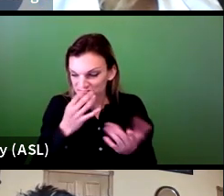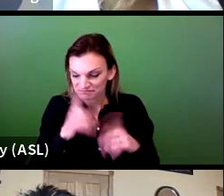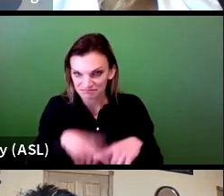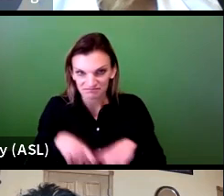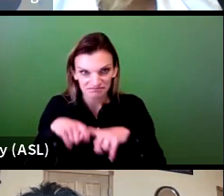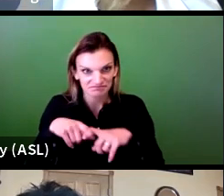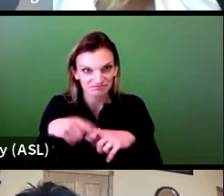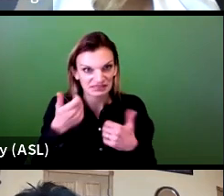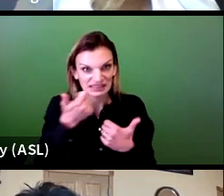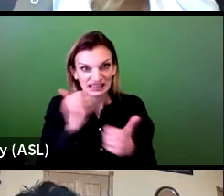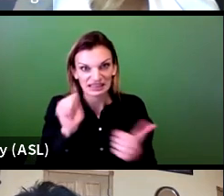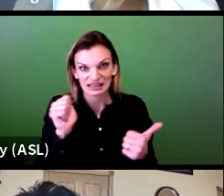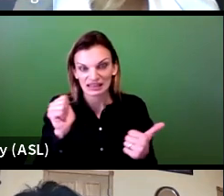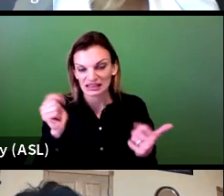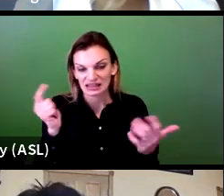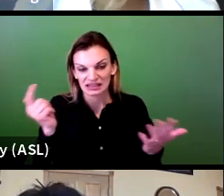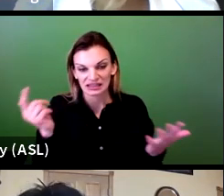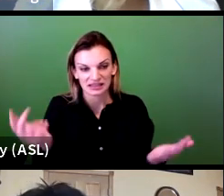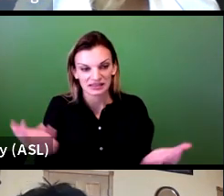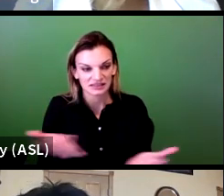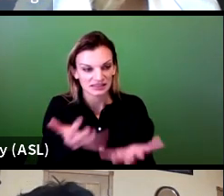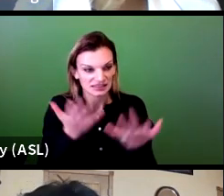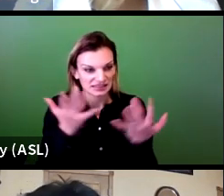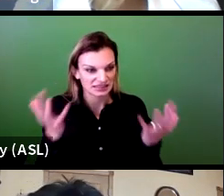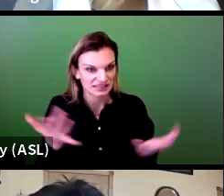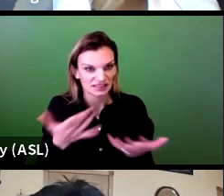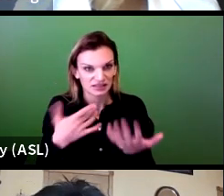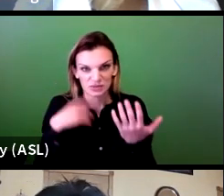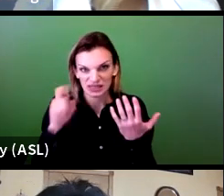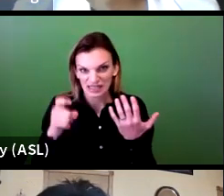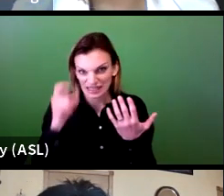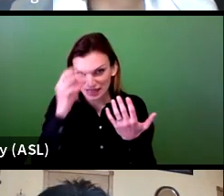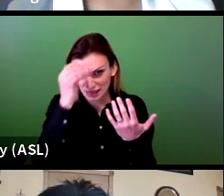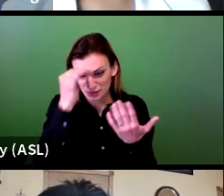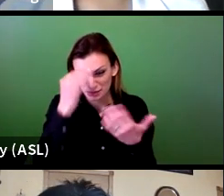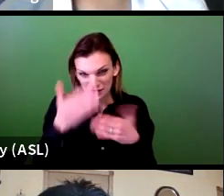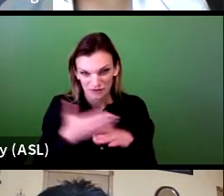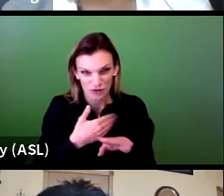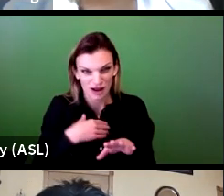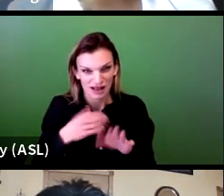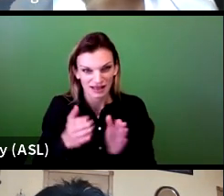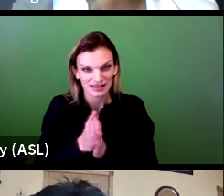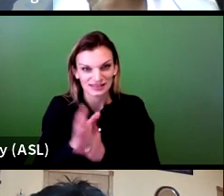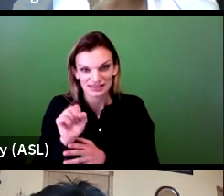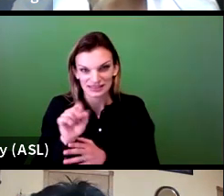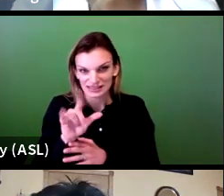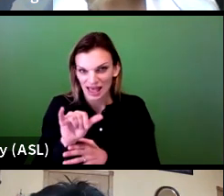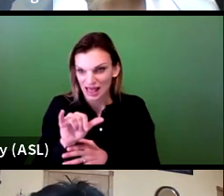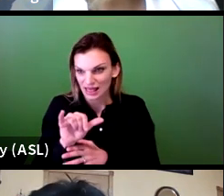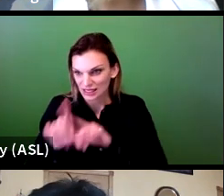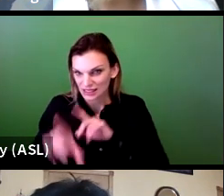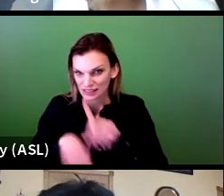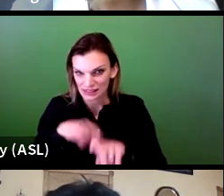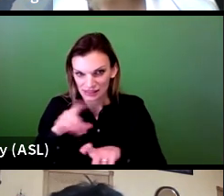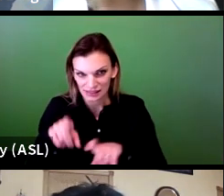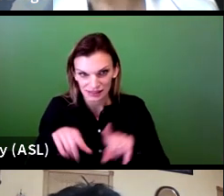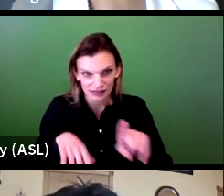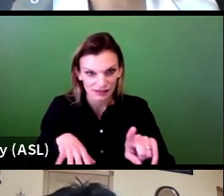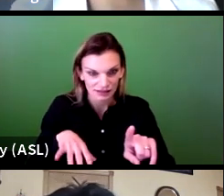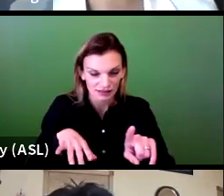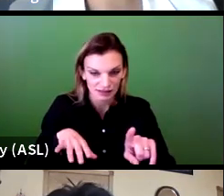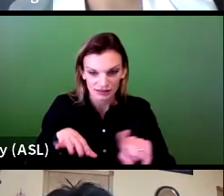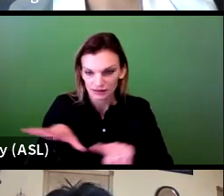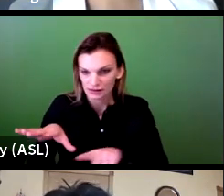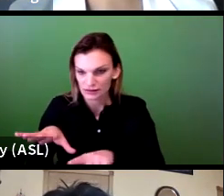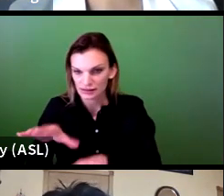Anything that we need to think about before I ask Sally questions? I